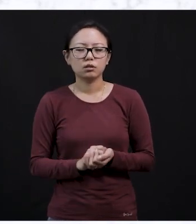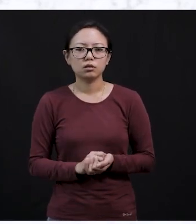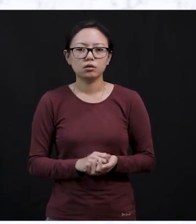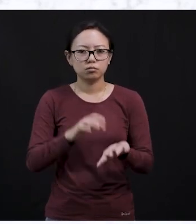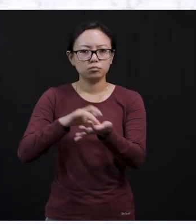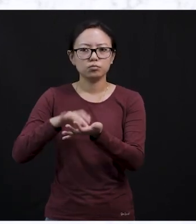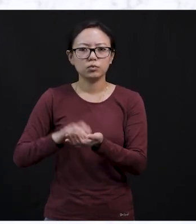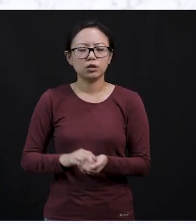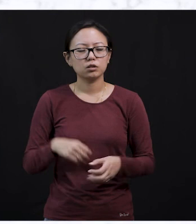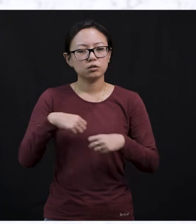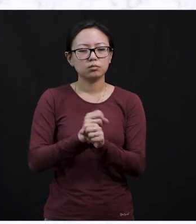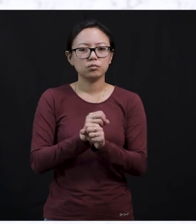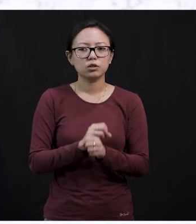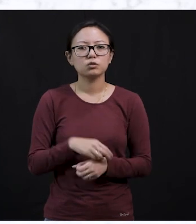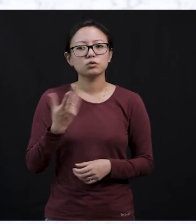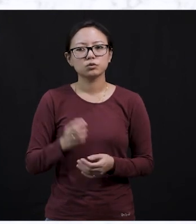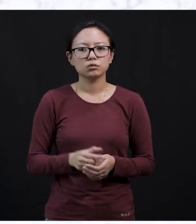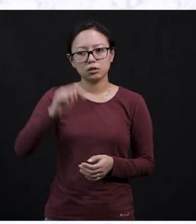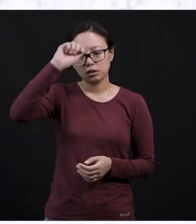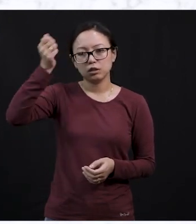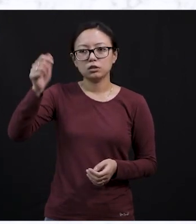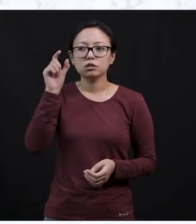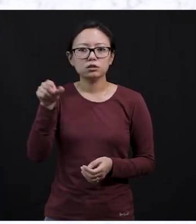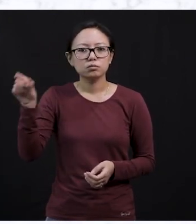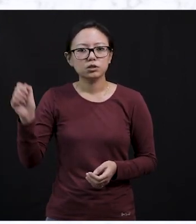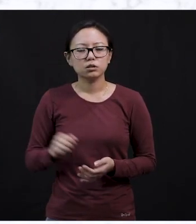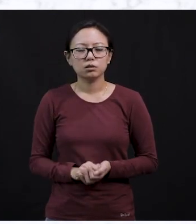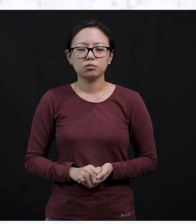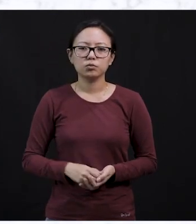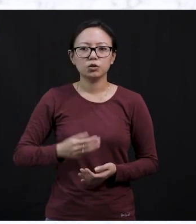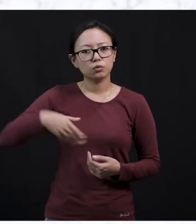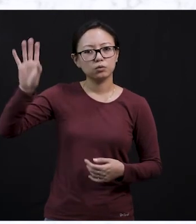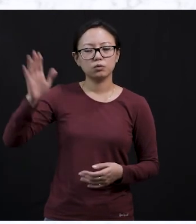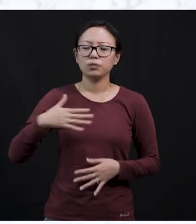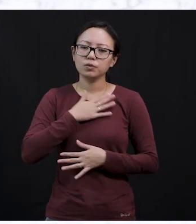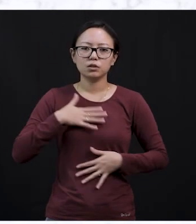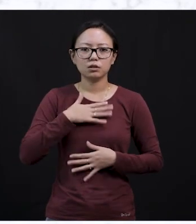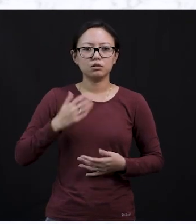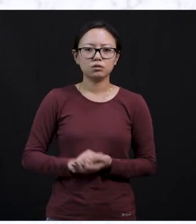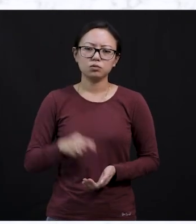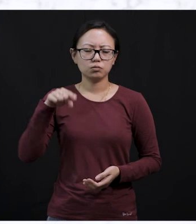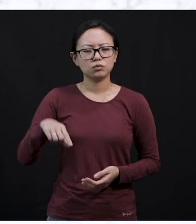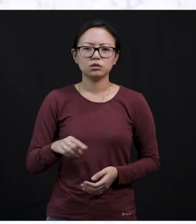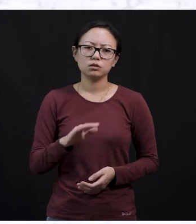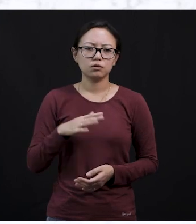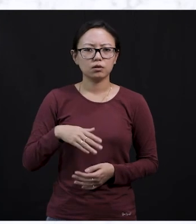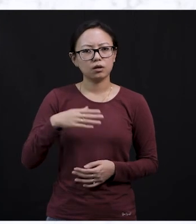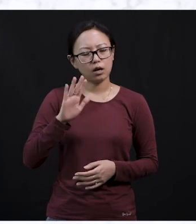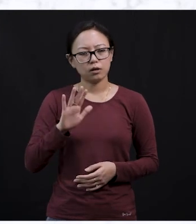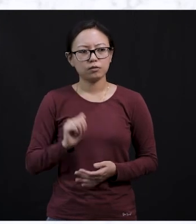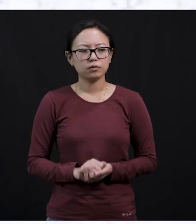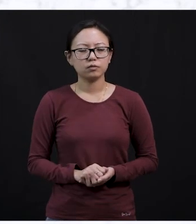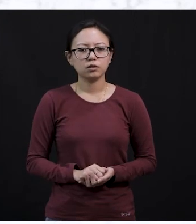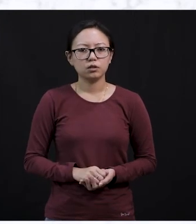themselves. And railway towns were built, and especially you read that there was the first railway line between Thane